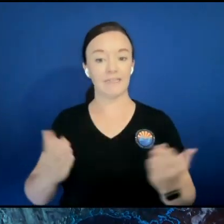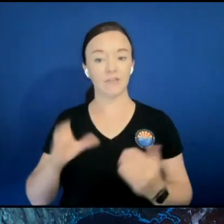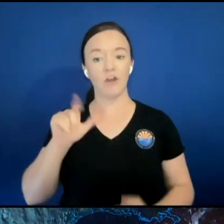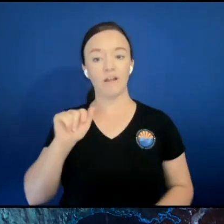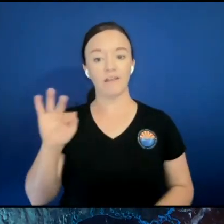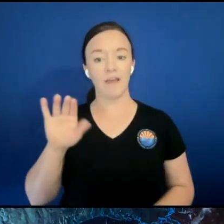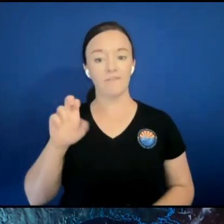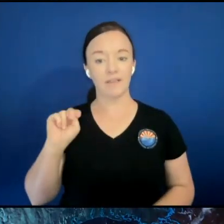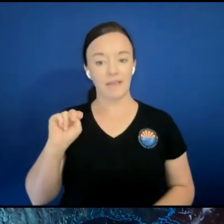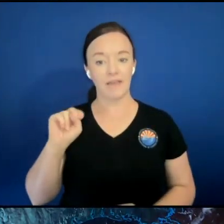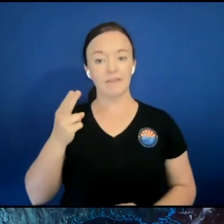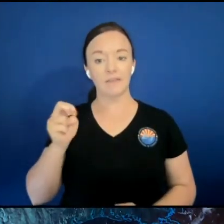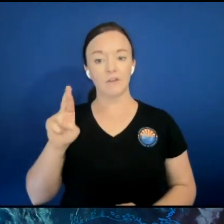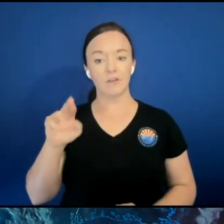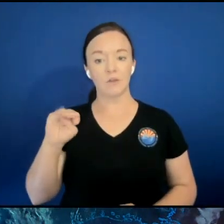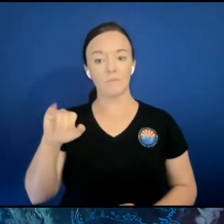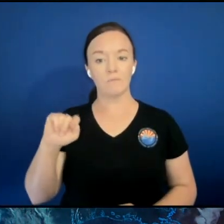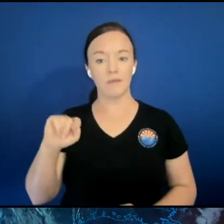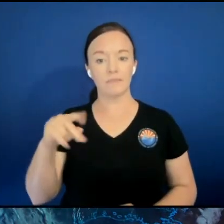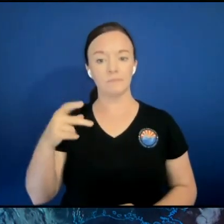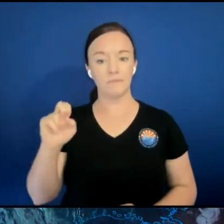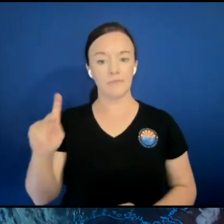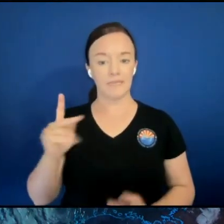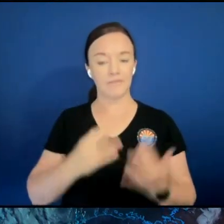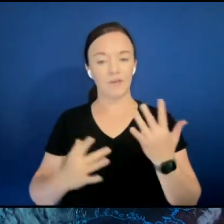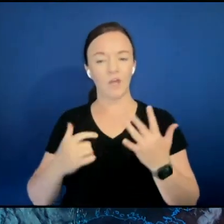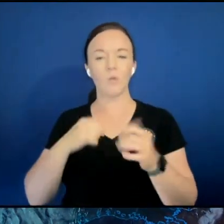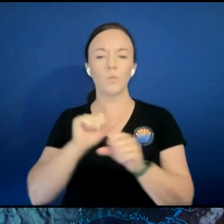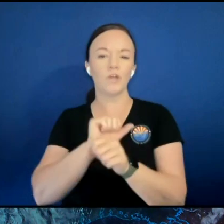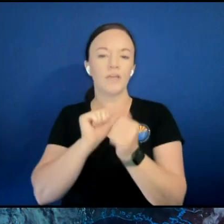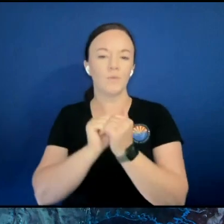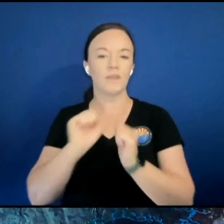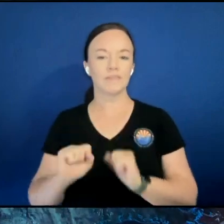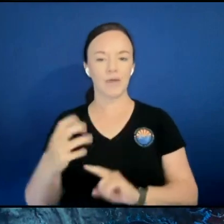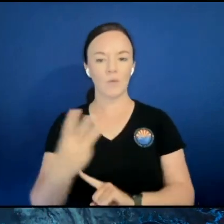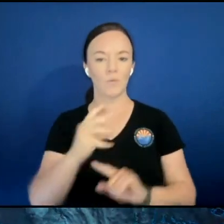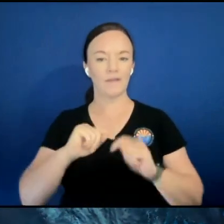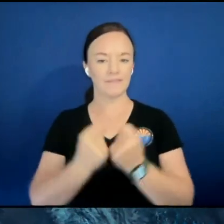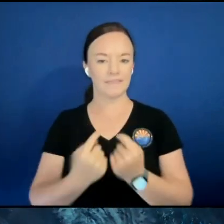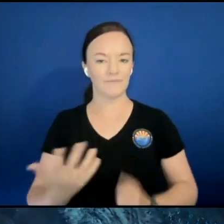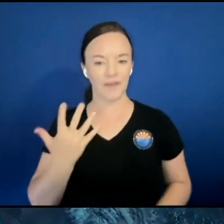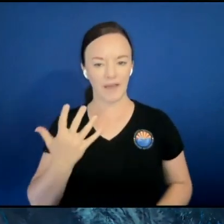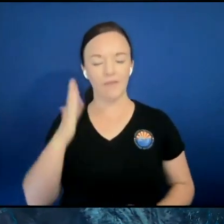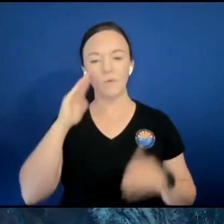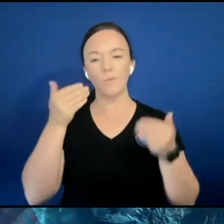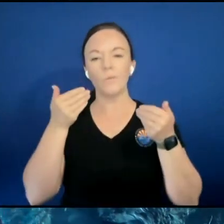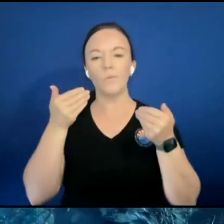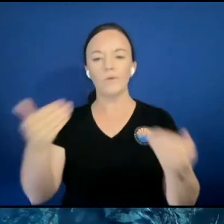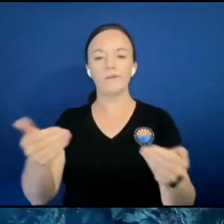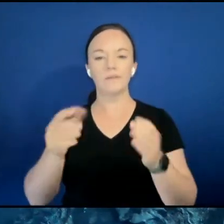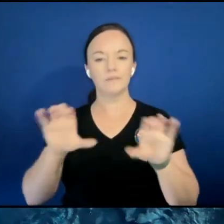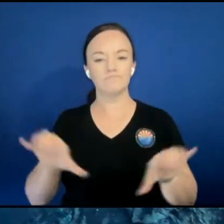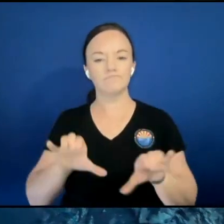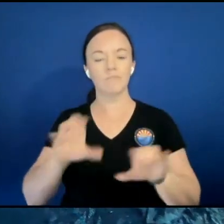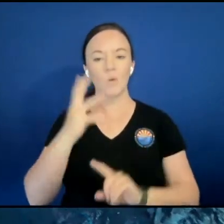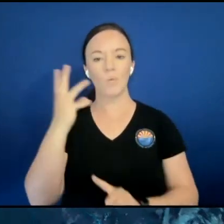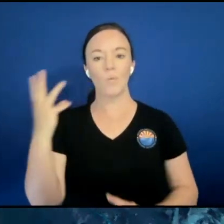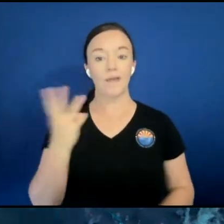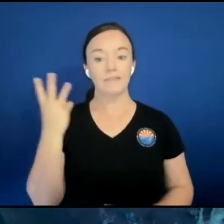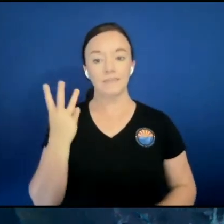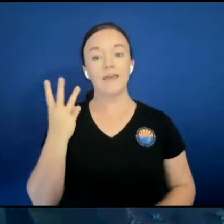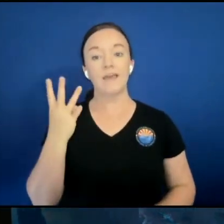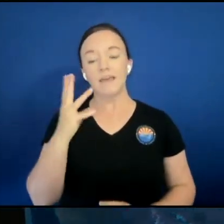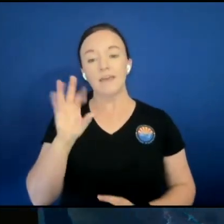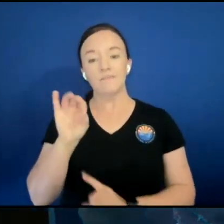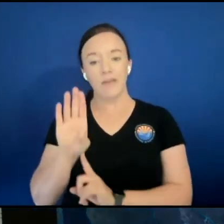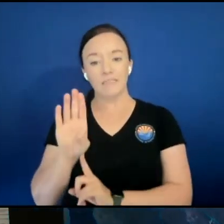with Southwest Team 5, and we're going to go ahead and jump right into our Wednesday Facebook weather update.